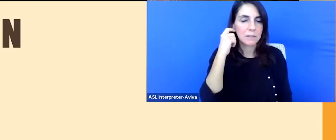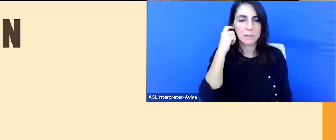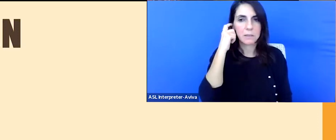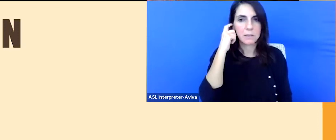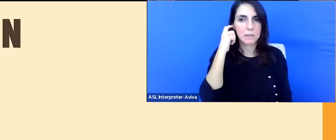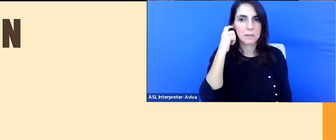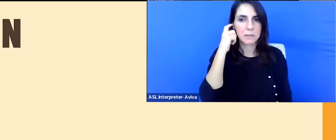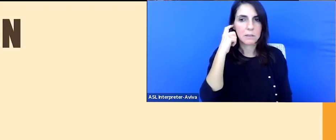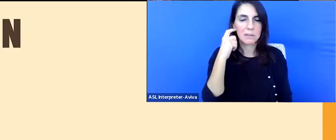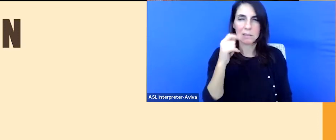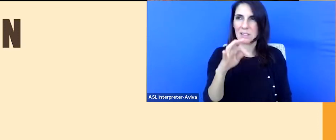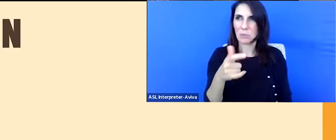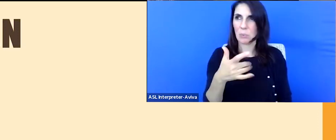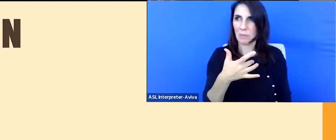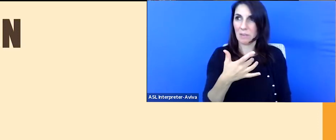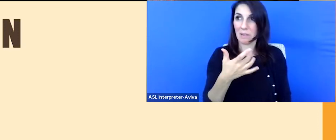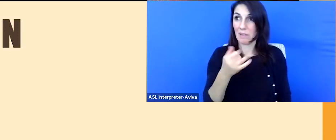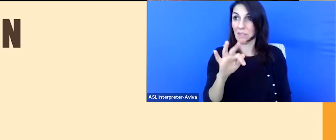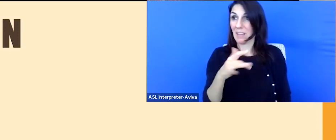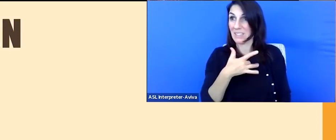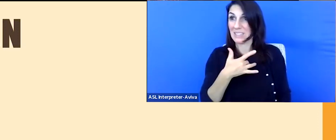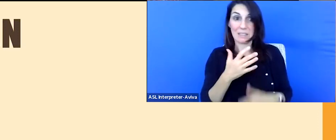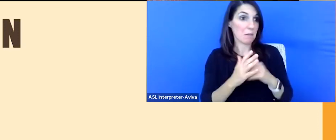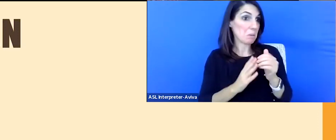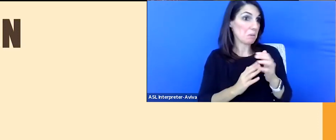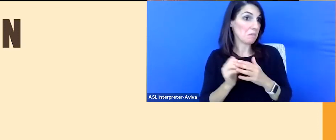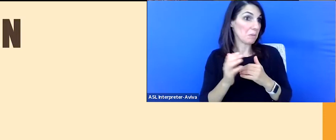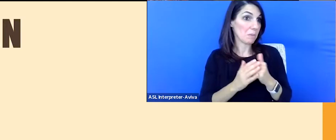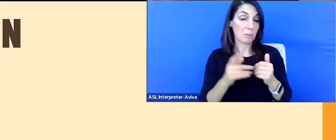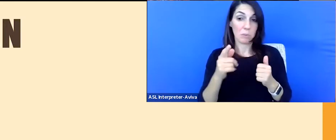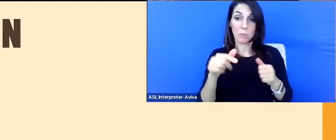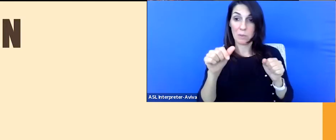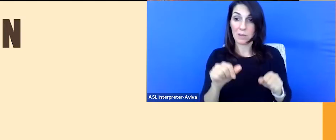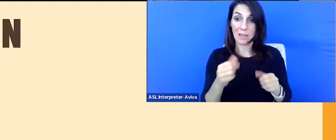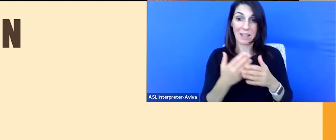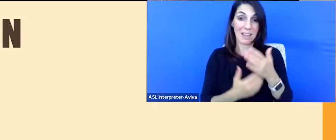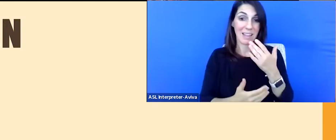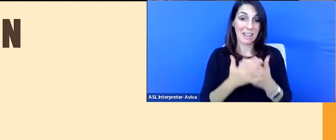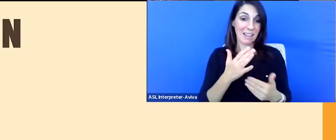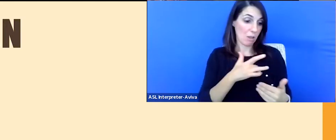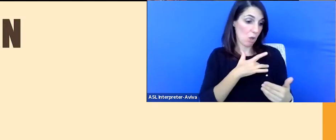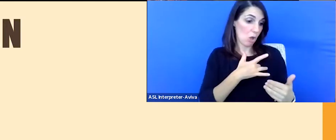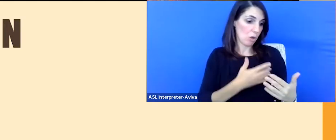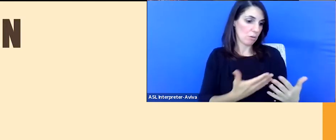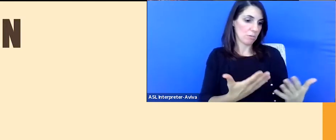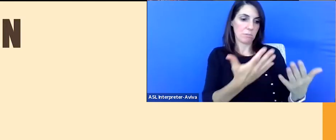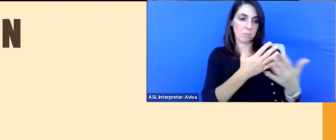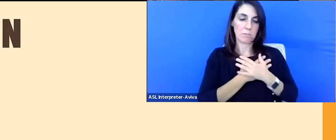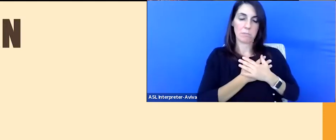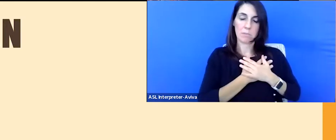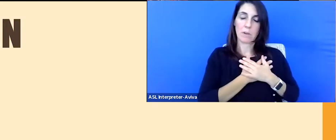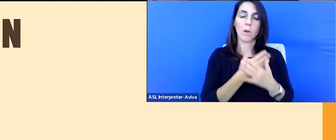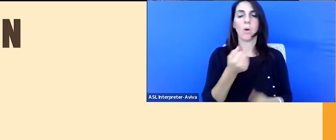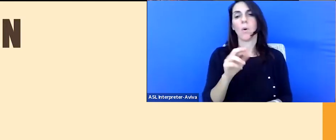And if it feels comfortable for you, to either put your hands over your heart or to